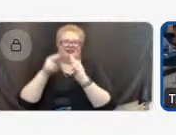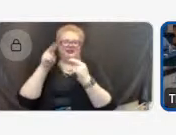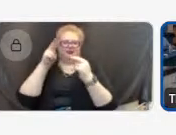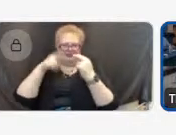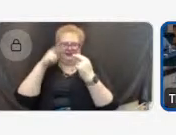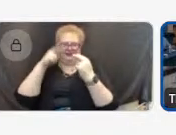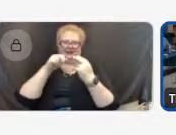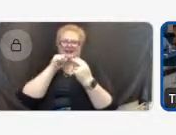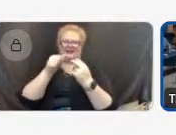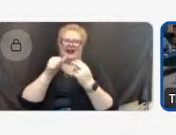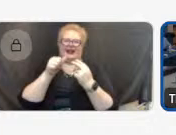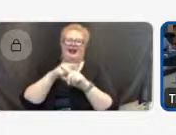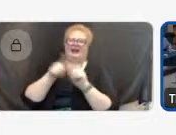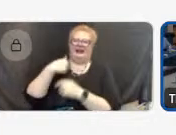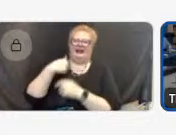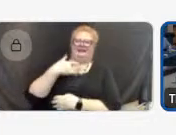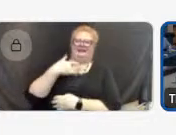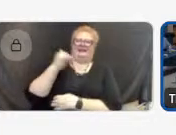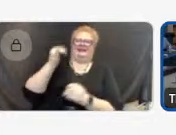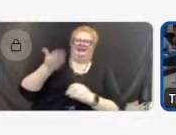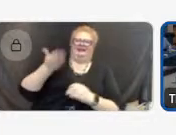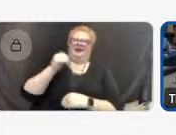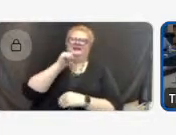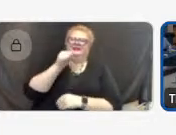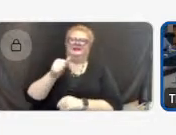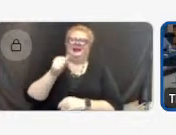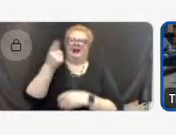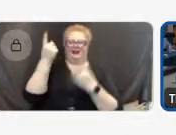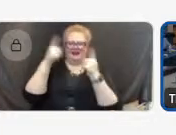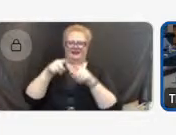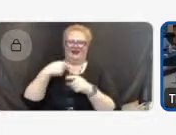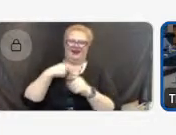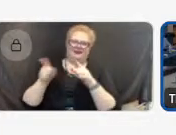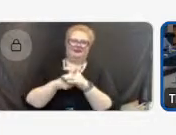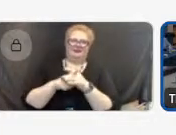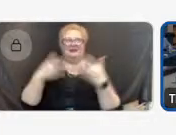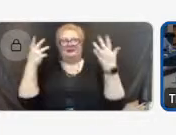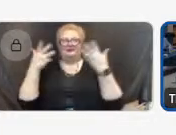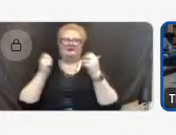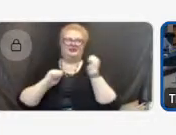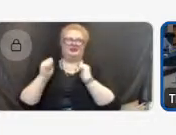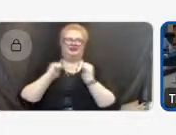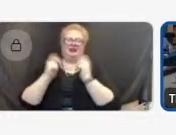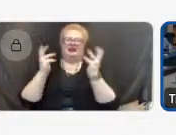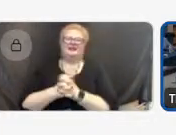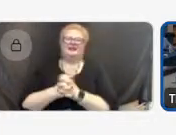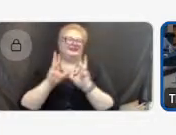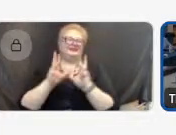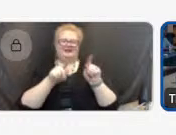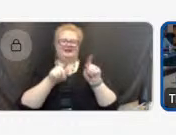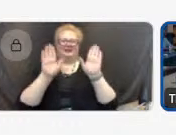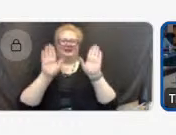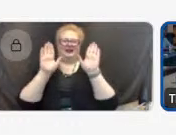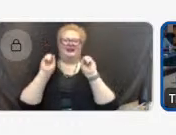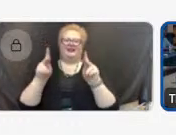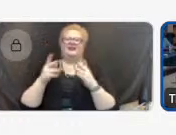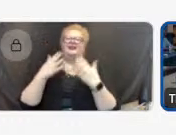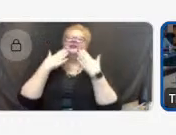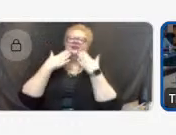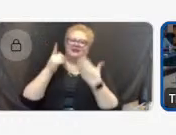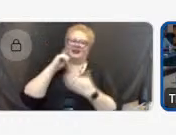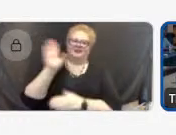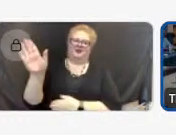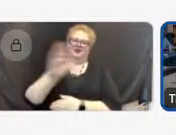show I just, disrespect it's like, in any way. I'm the show up here. Look at me. Doing great. So, anyway, thank you for your